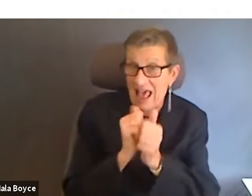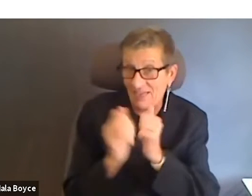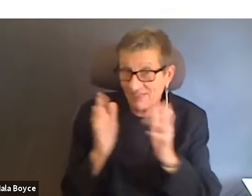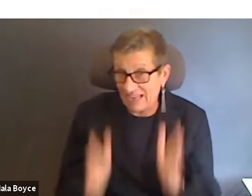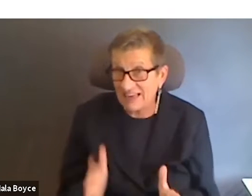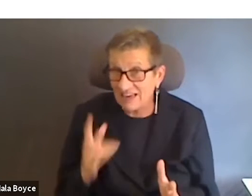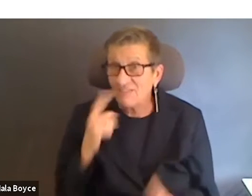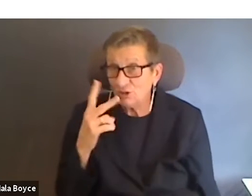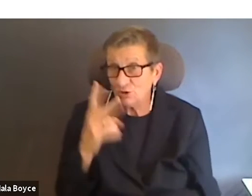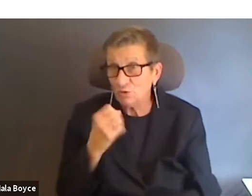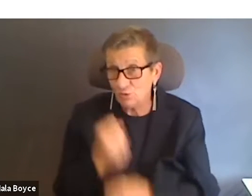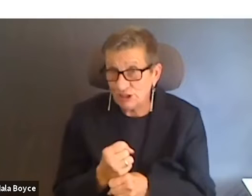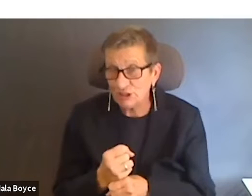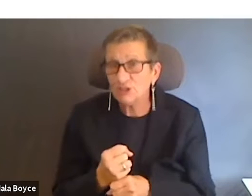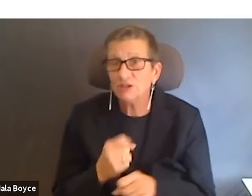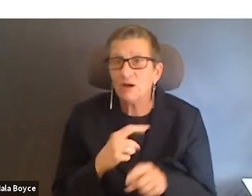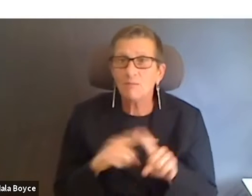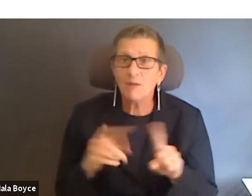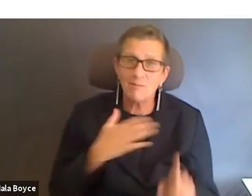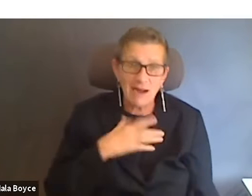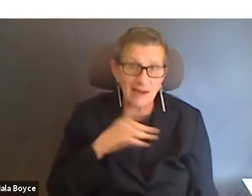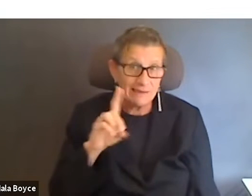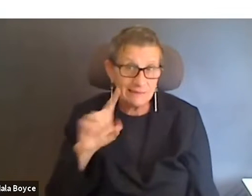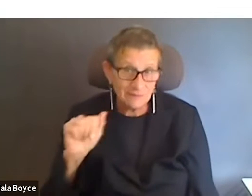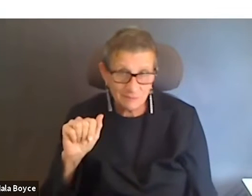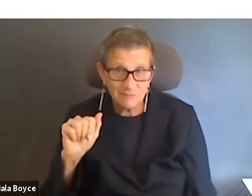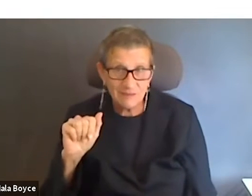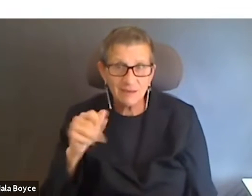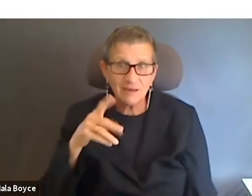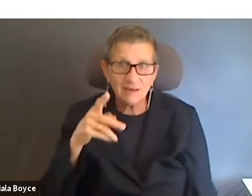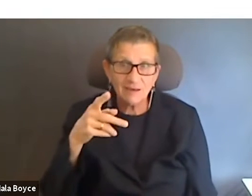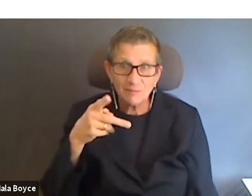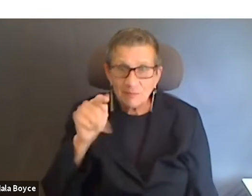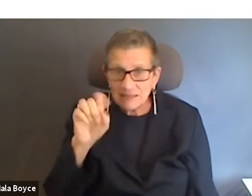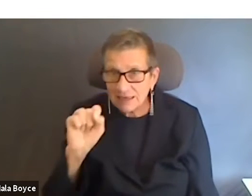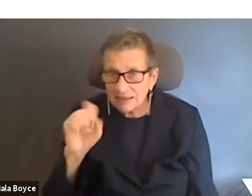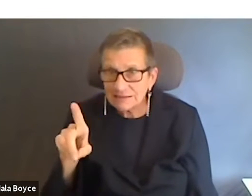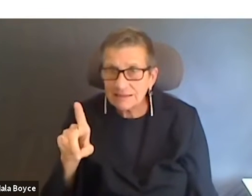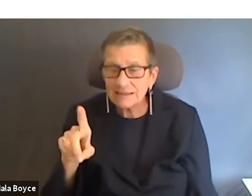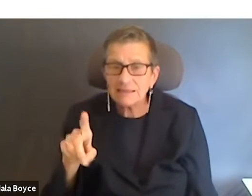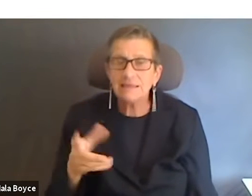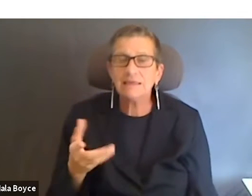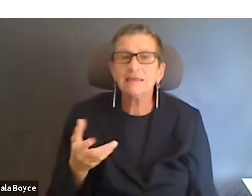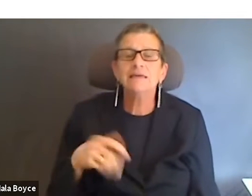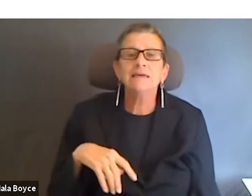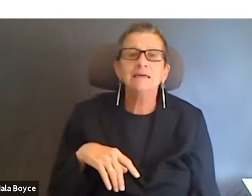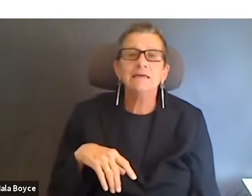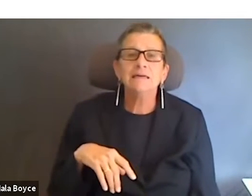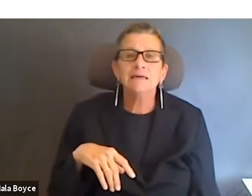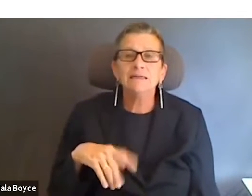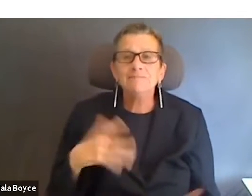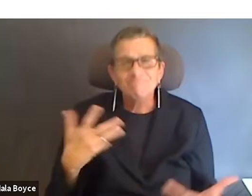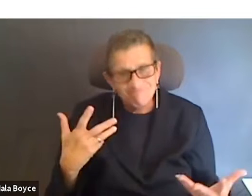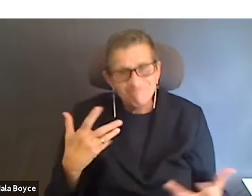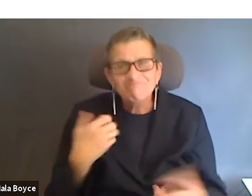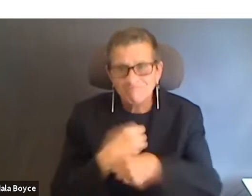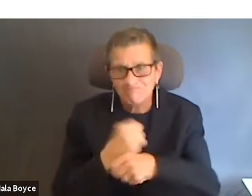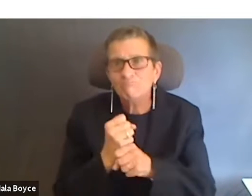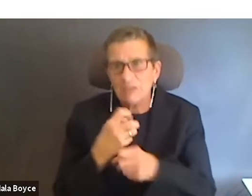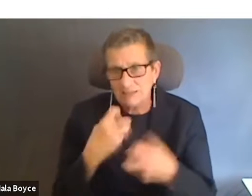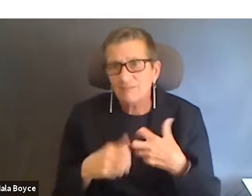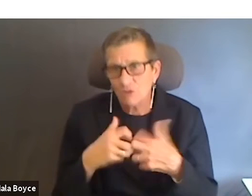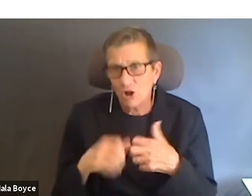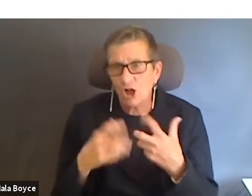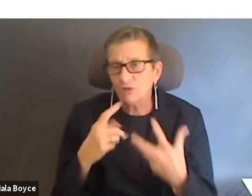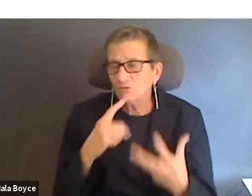years, but my disability, post-traumatic stress disorder, or PTSD, made it a little too difficult. That was too